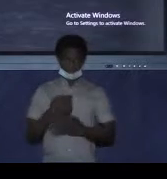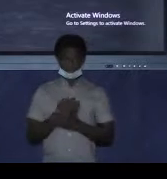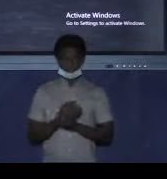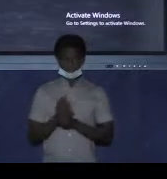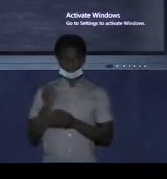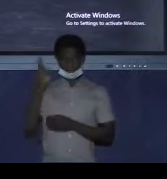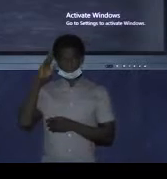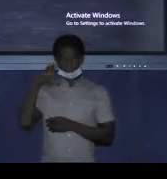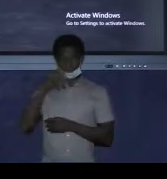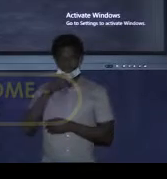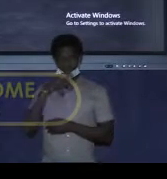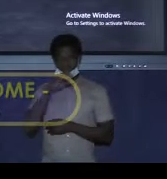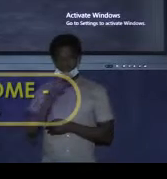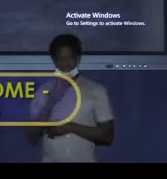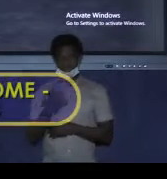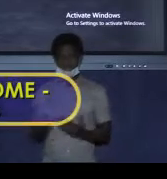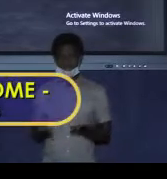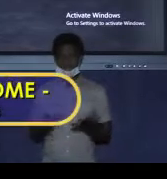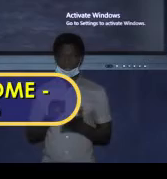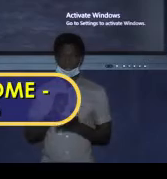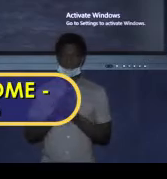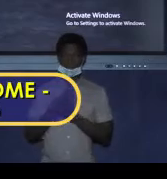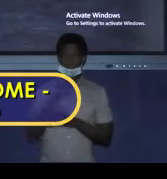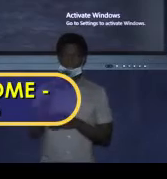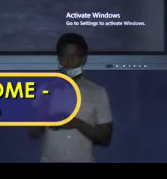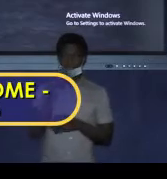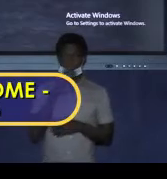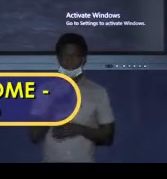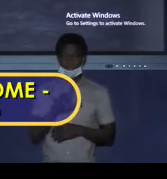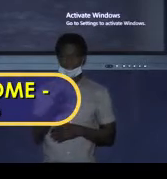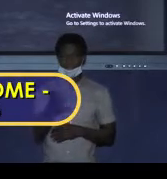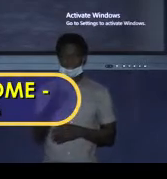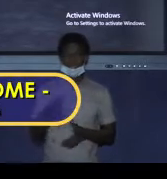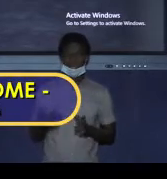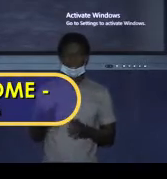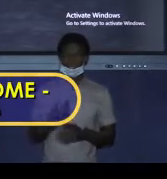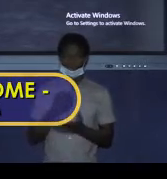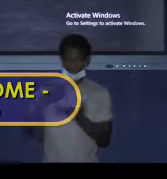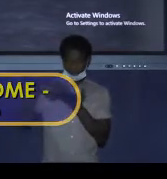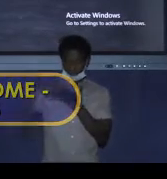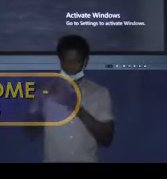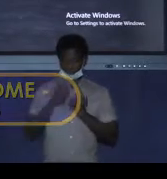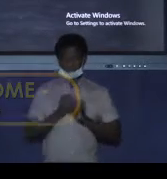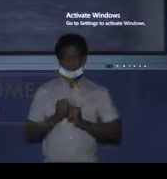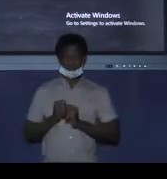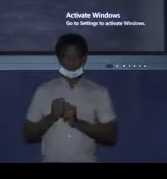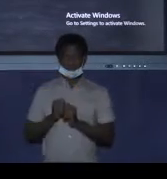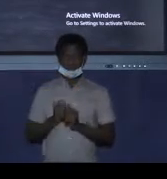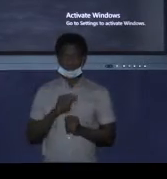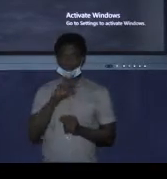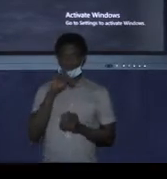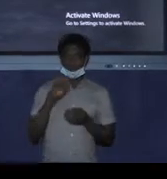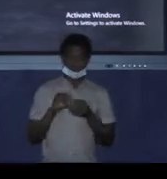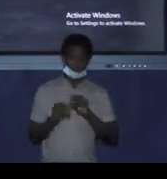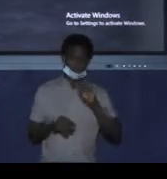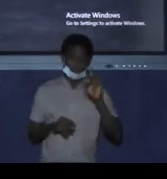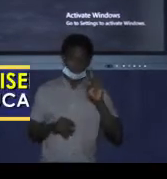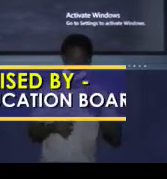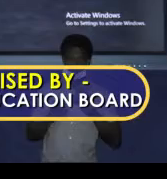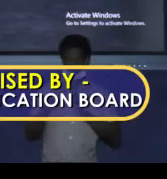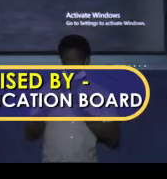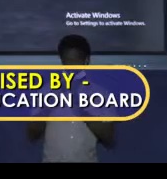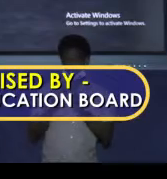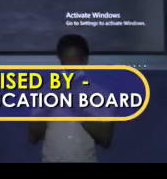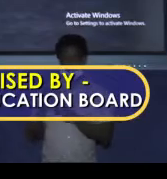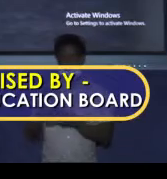Eyes on me. Uncle Popo is here. I believe you are still there. So let's mark together.